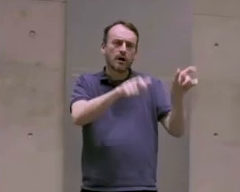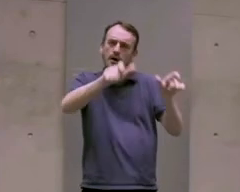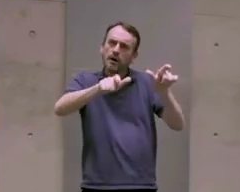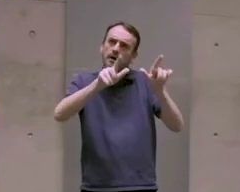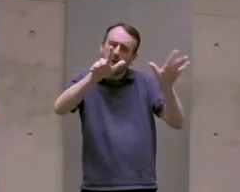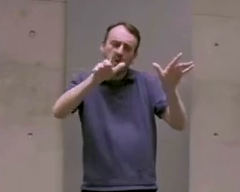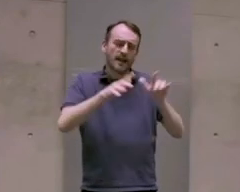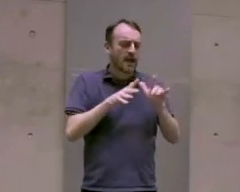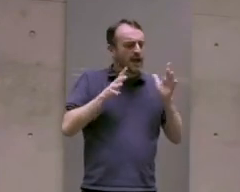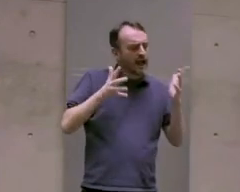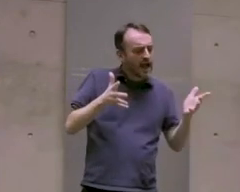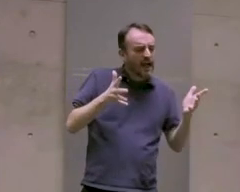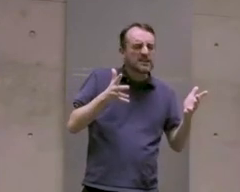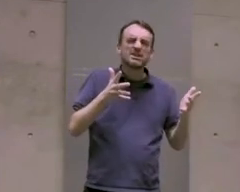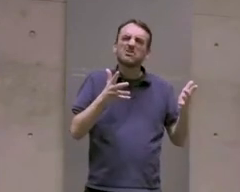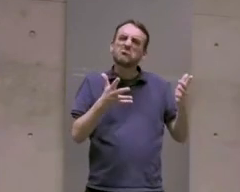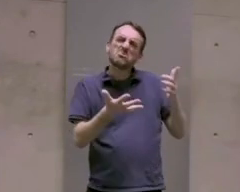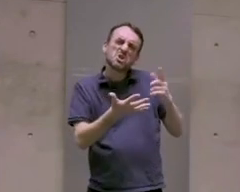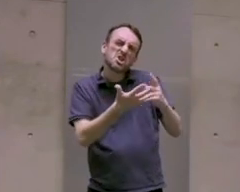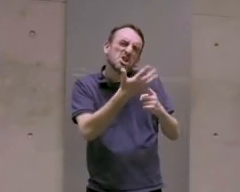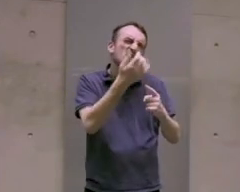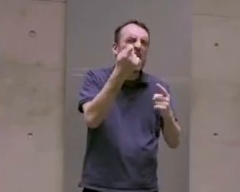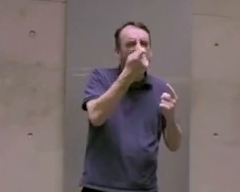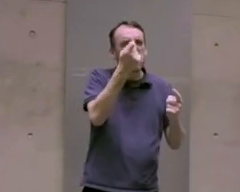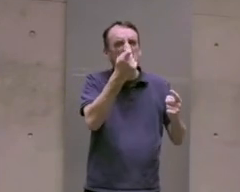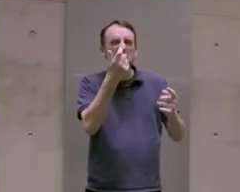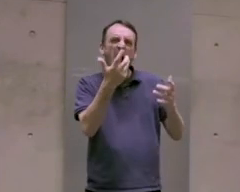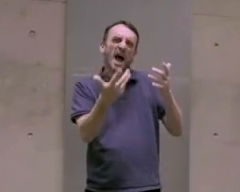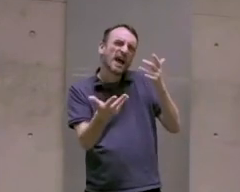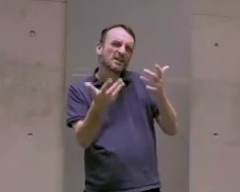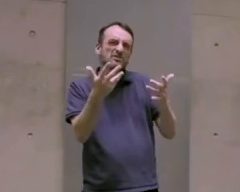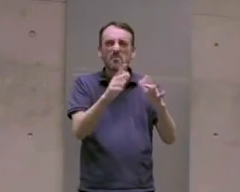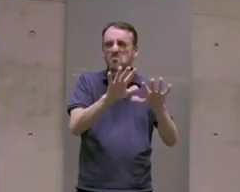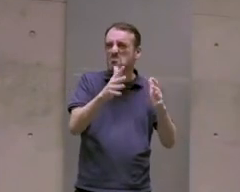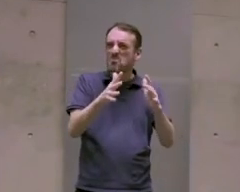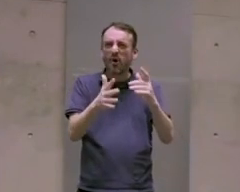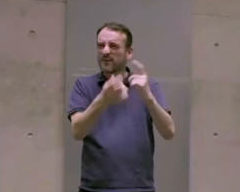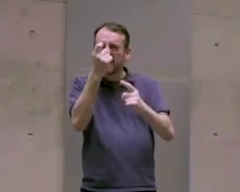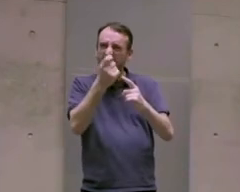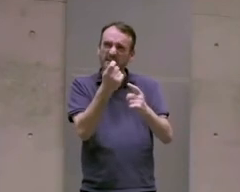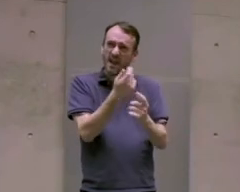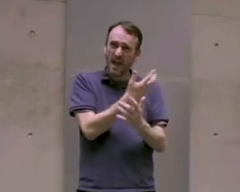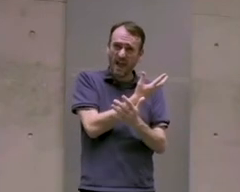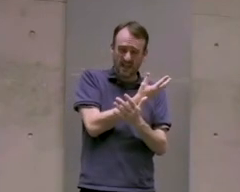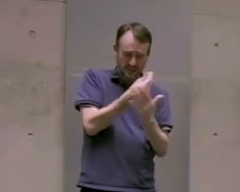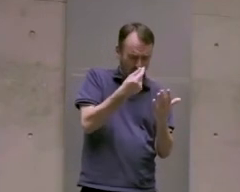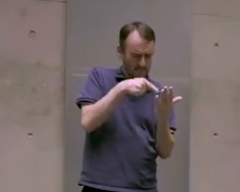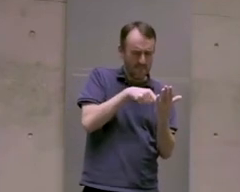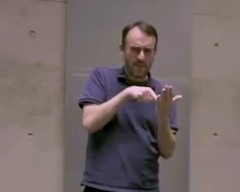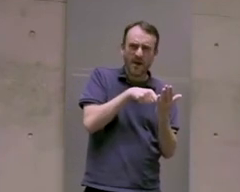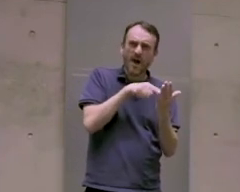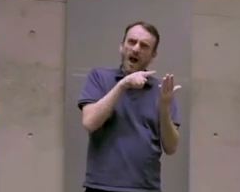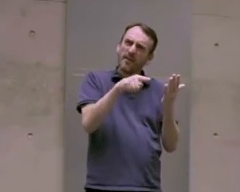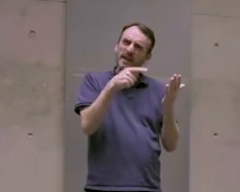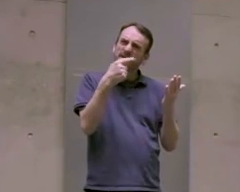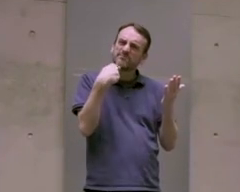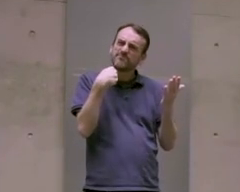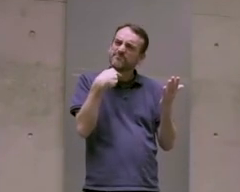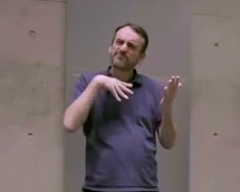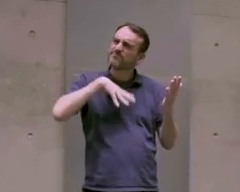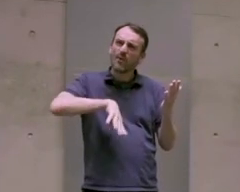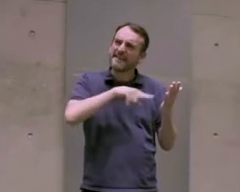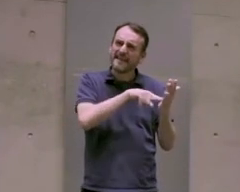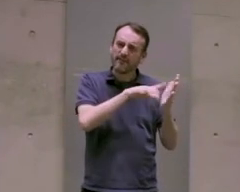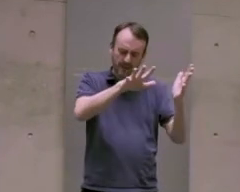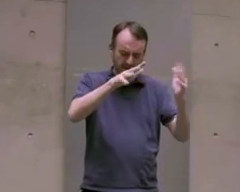successful and unsuccessful to different degrees with that from like a writing perspective. There's definitely some stuff in there that people rightly were quite annoyed by. And